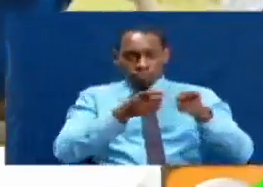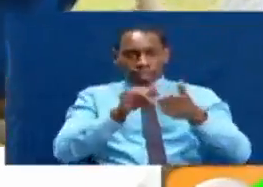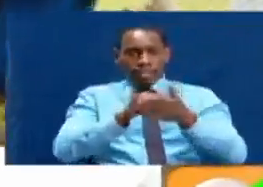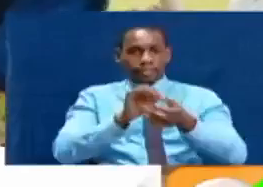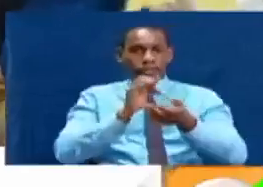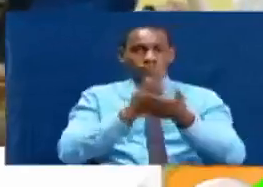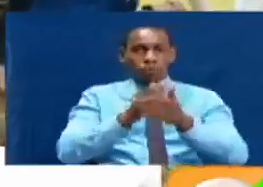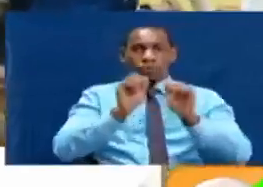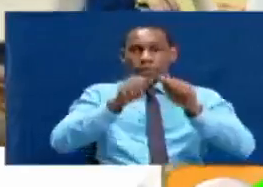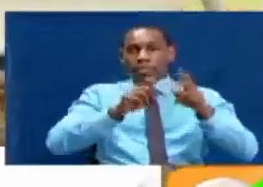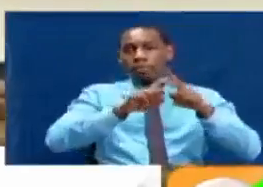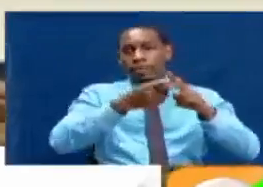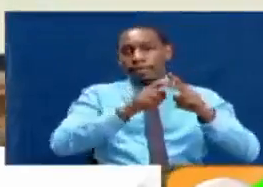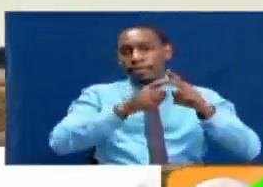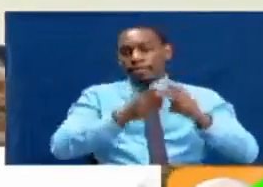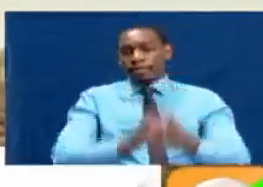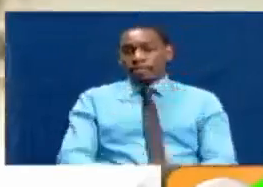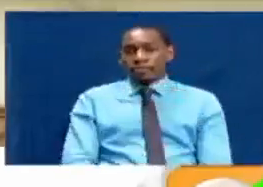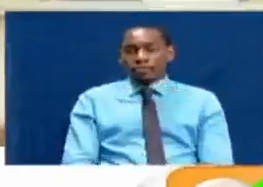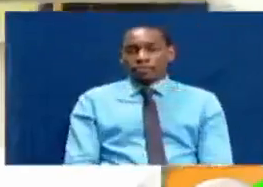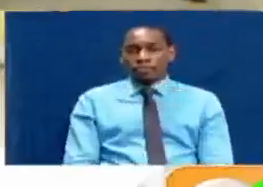ensure it's serviceable.